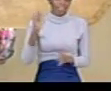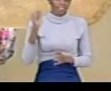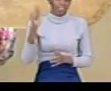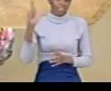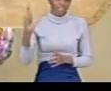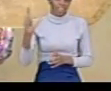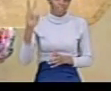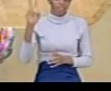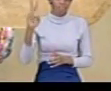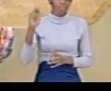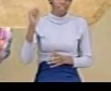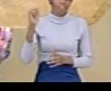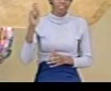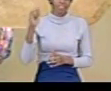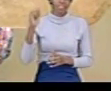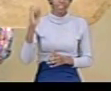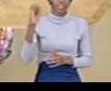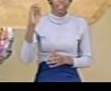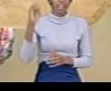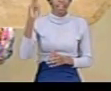clear.